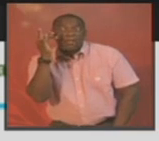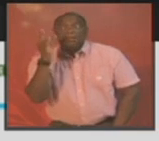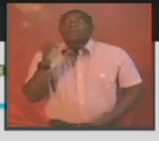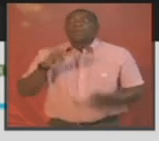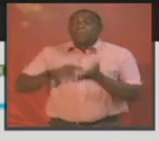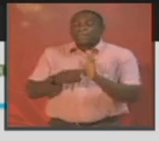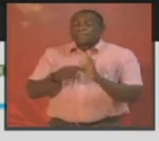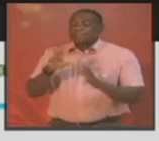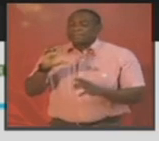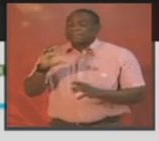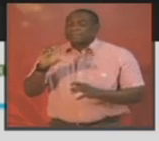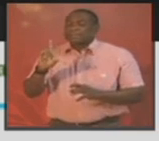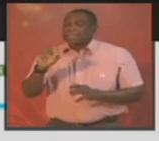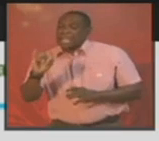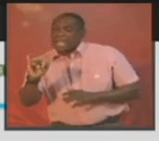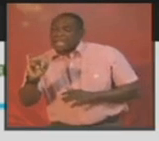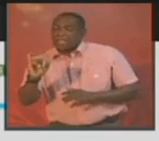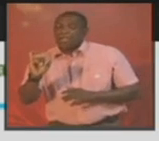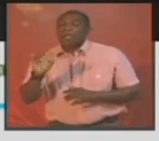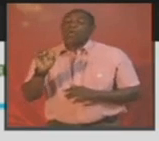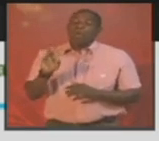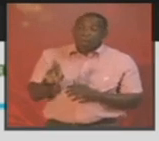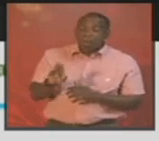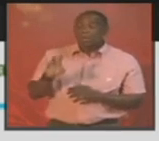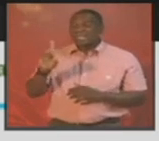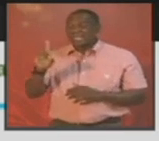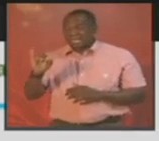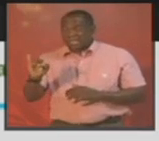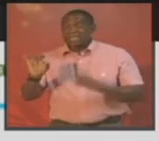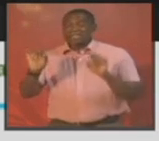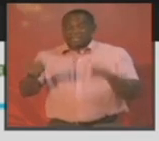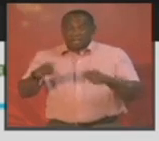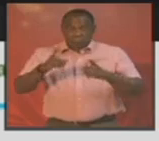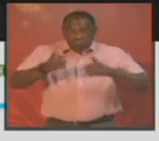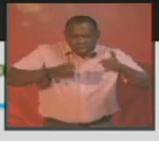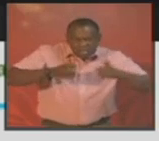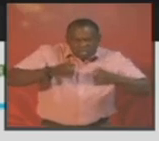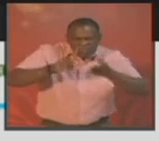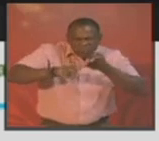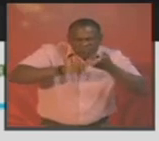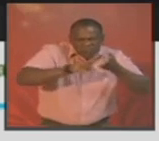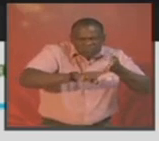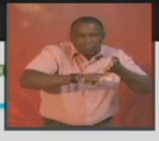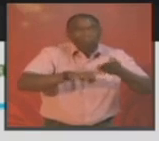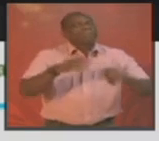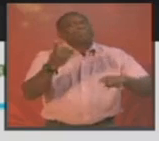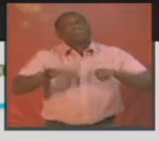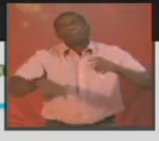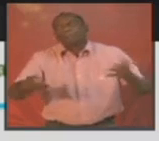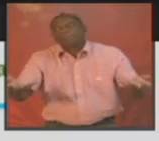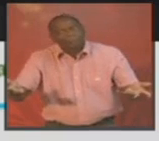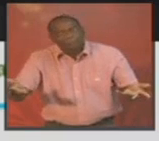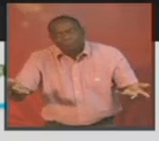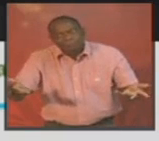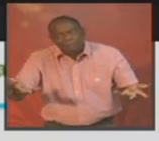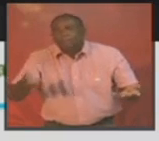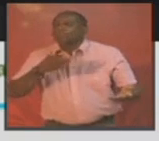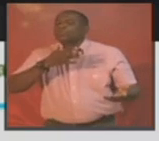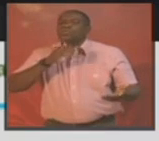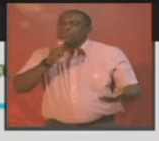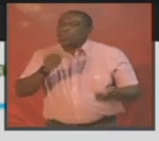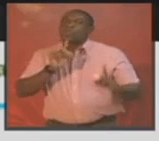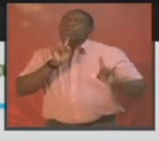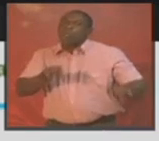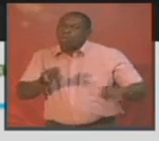internet. So we really want the consumers to take note of this and be very mindful when purchasing drug over the